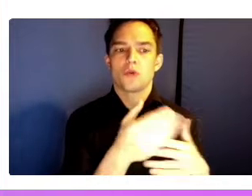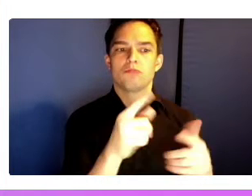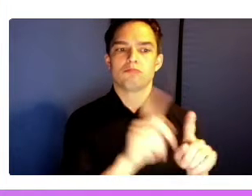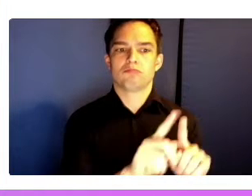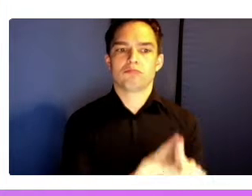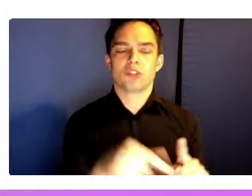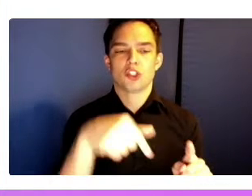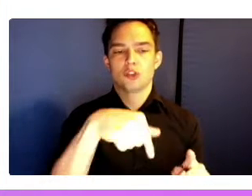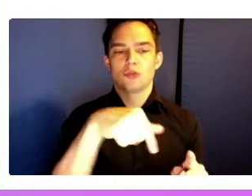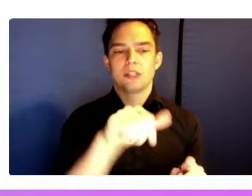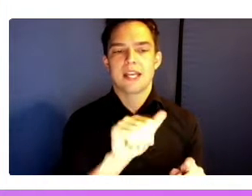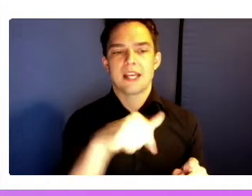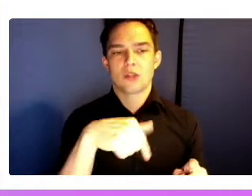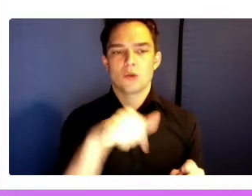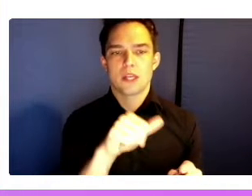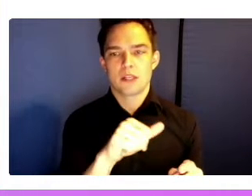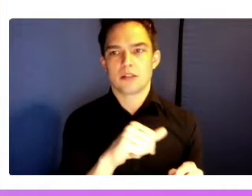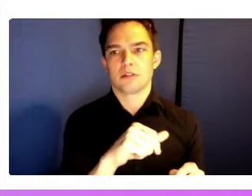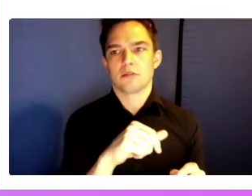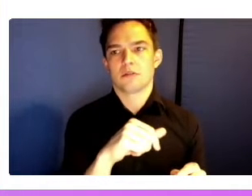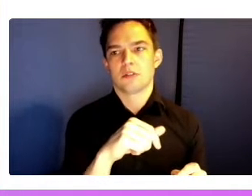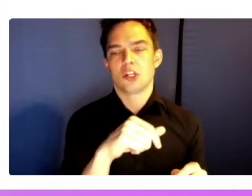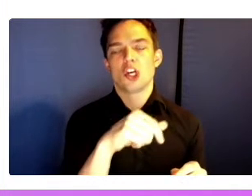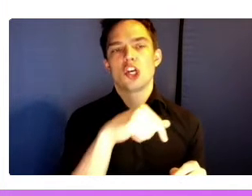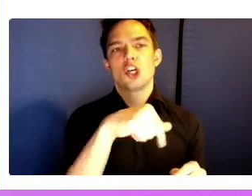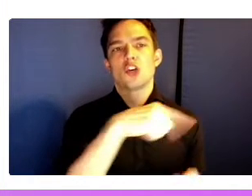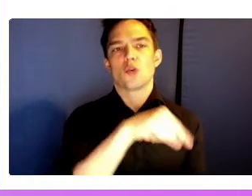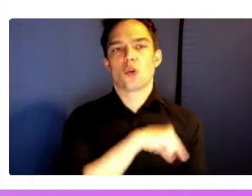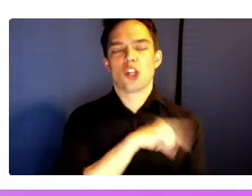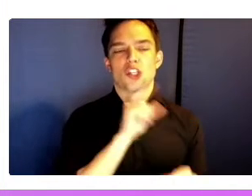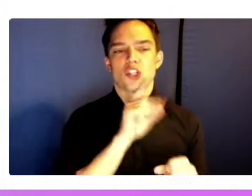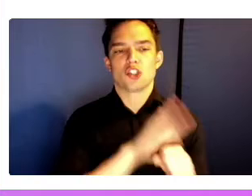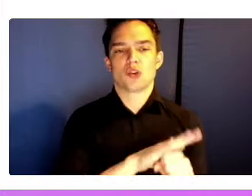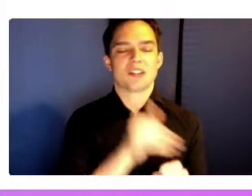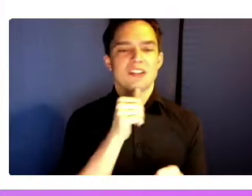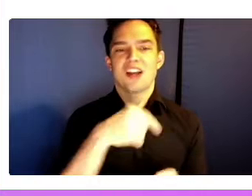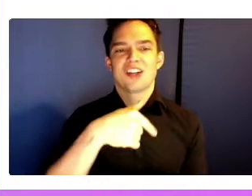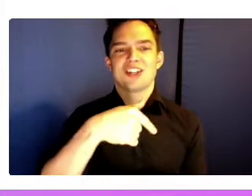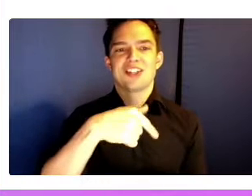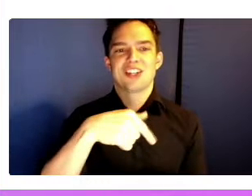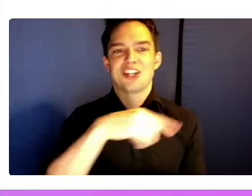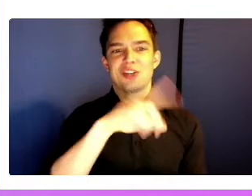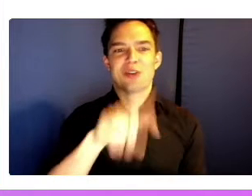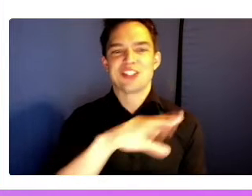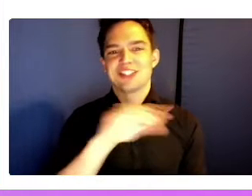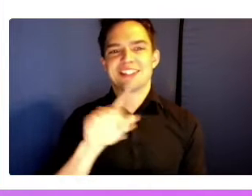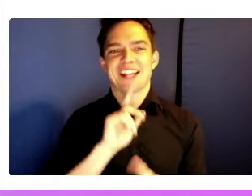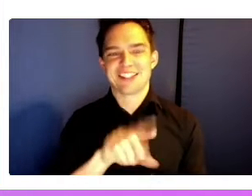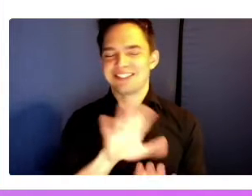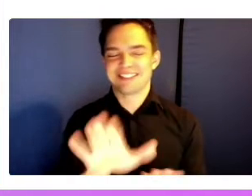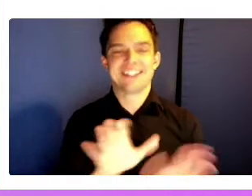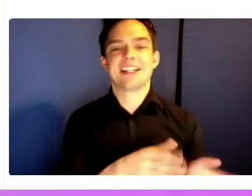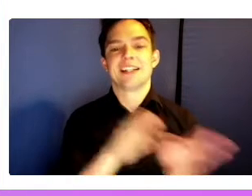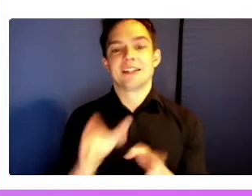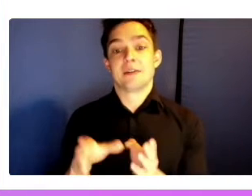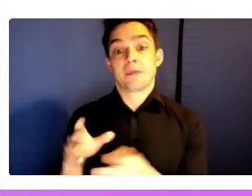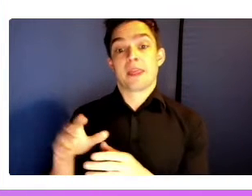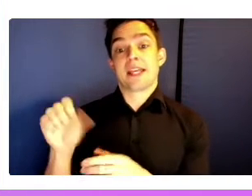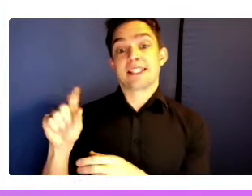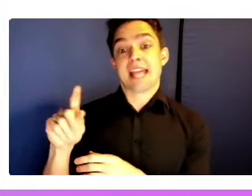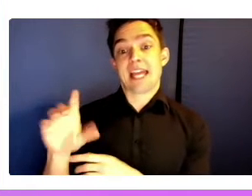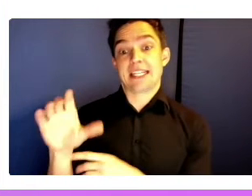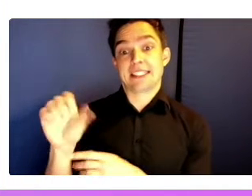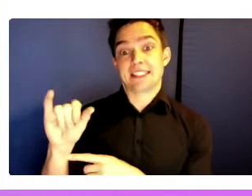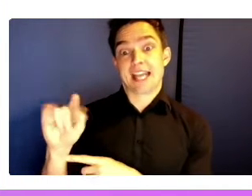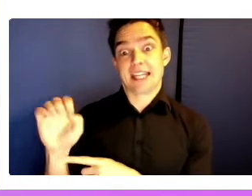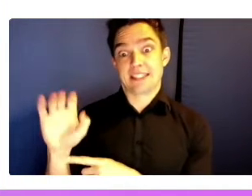of Q&A. Or QA, not Q&A, QA. And then the static site, the other page is just a static site.